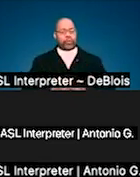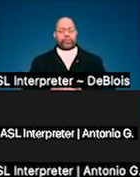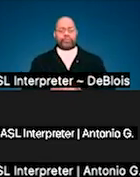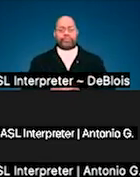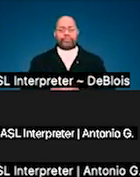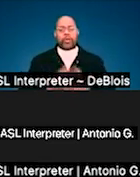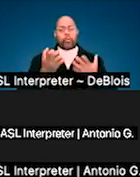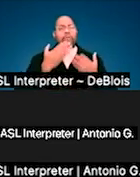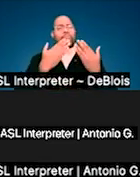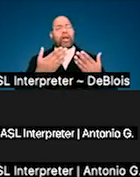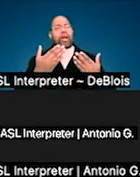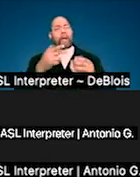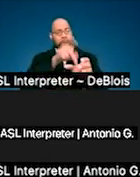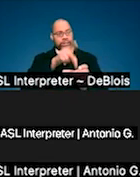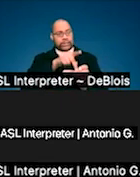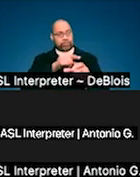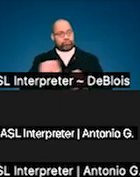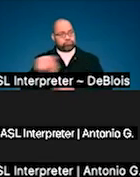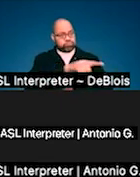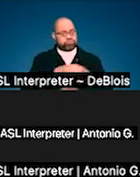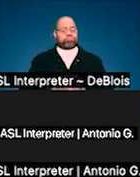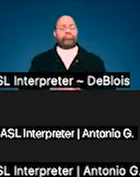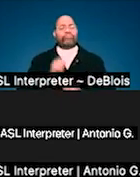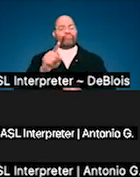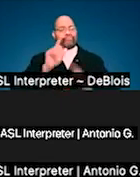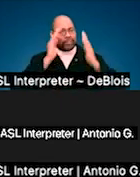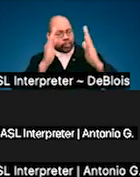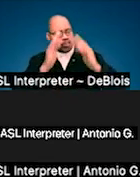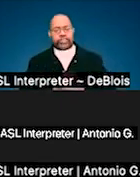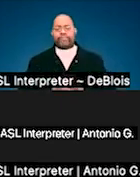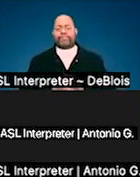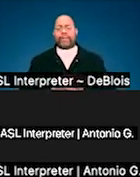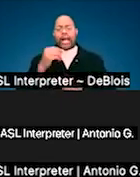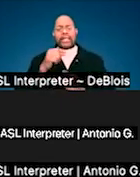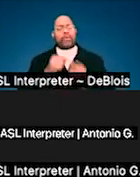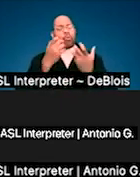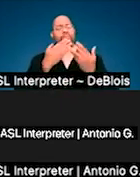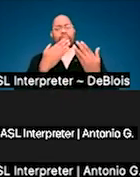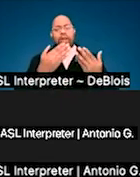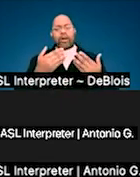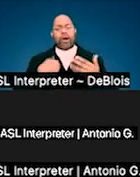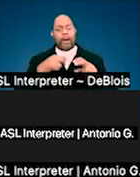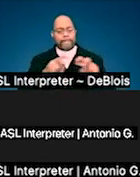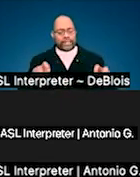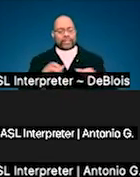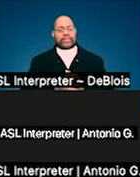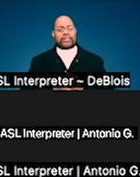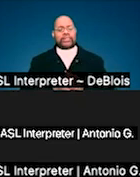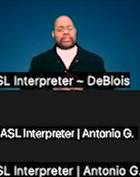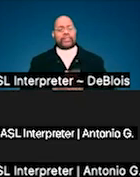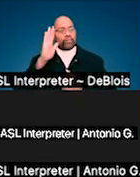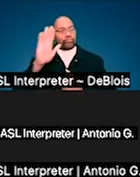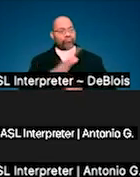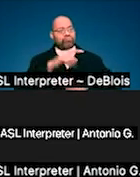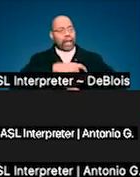I want to thank our participants for their attention. And I especially want to thank our panelists for their time